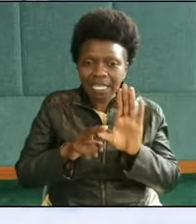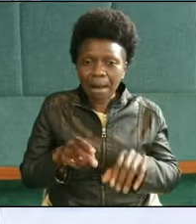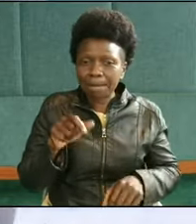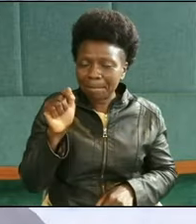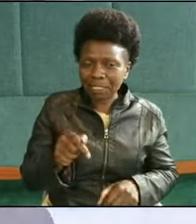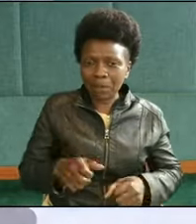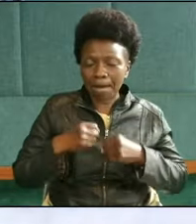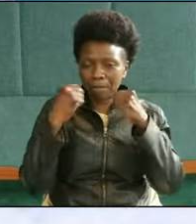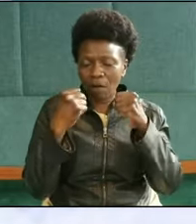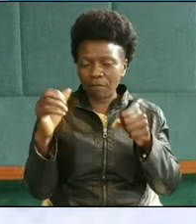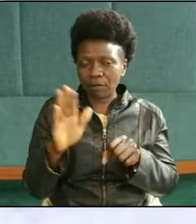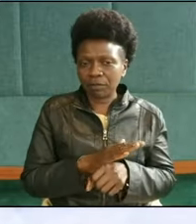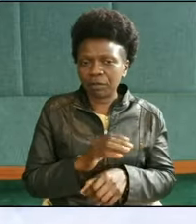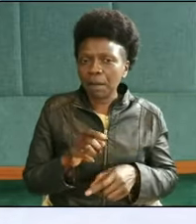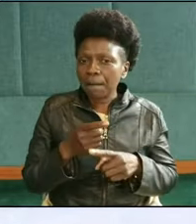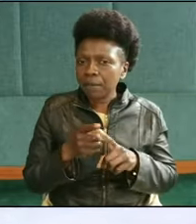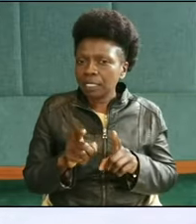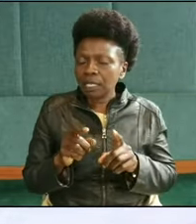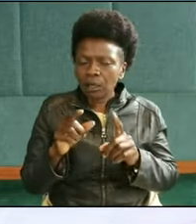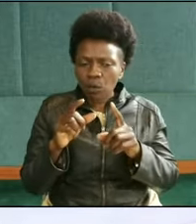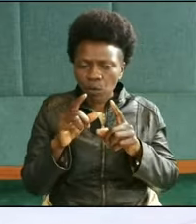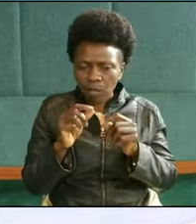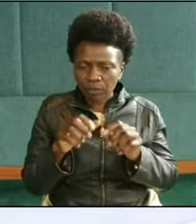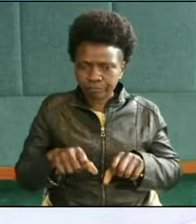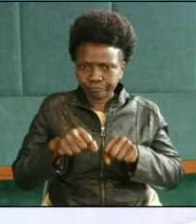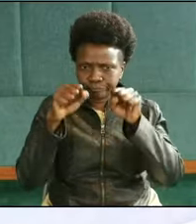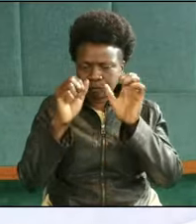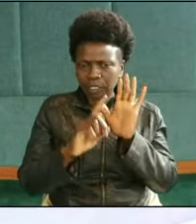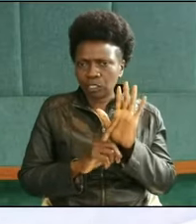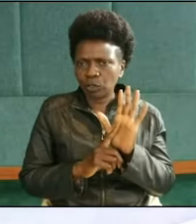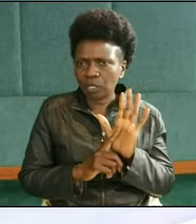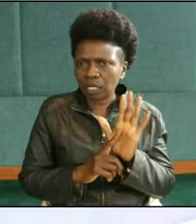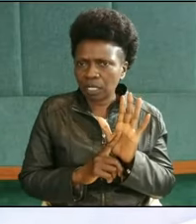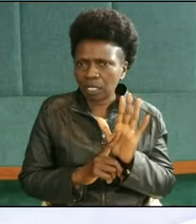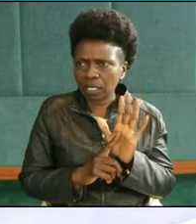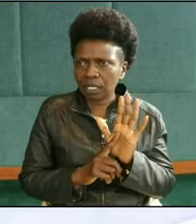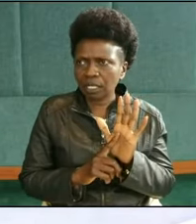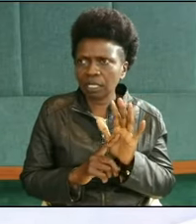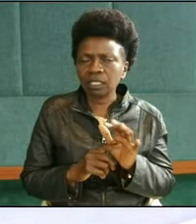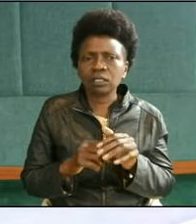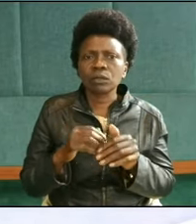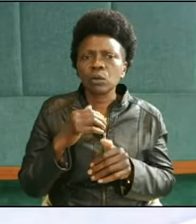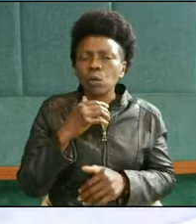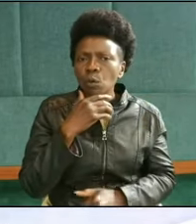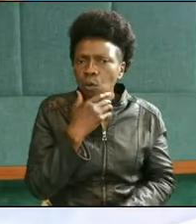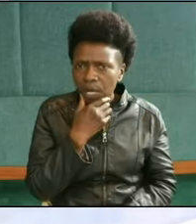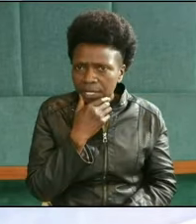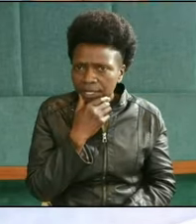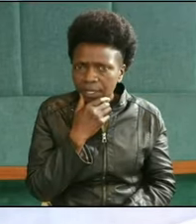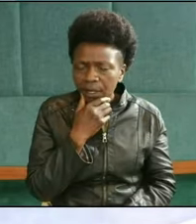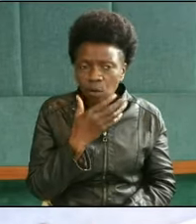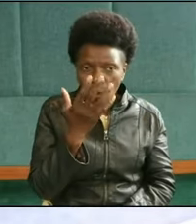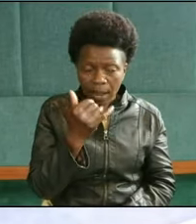the one on the throne is perplexed, is worried,